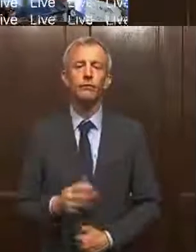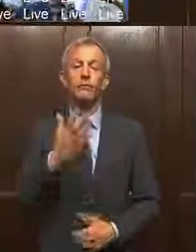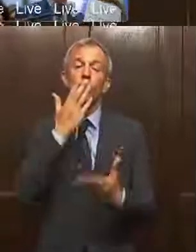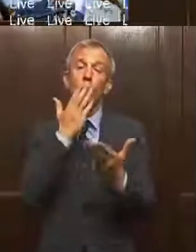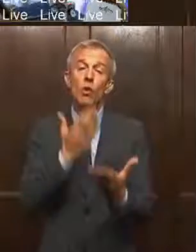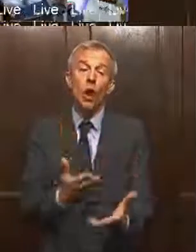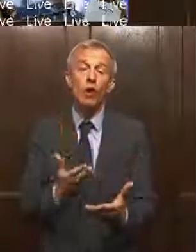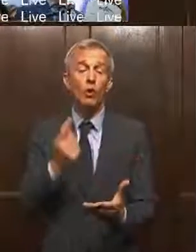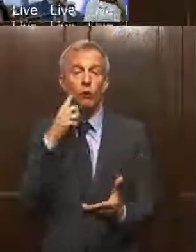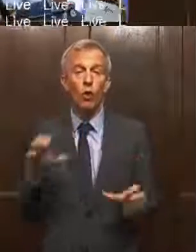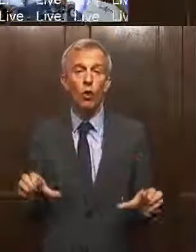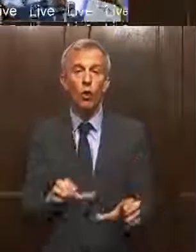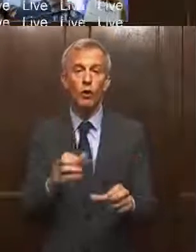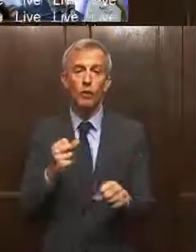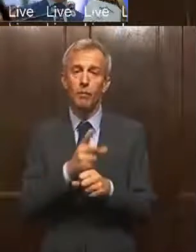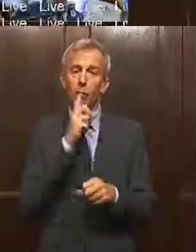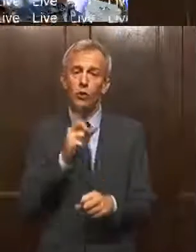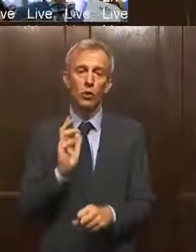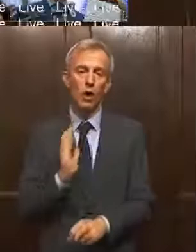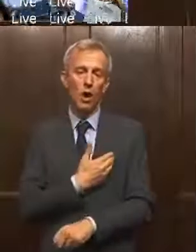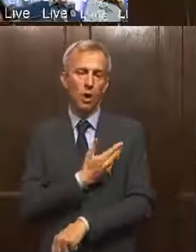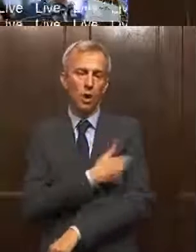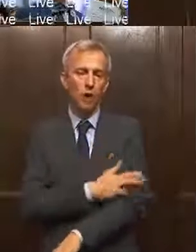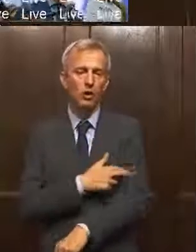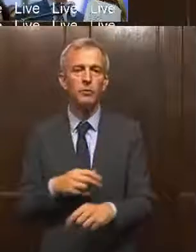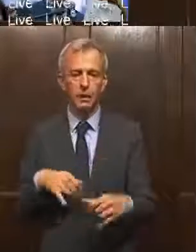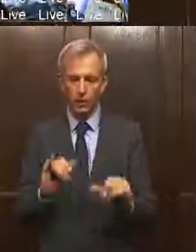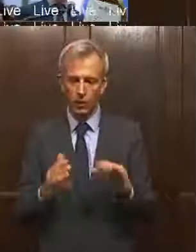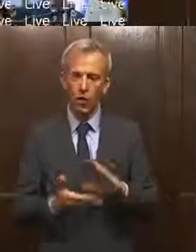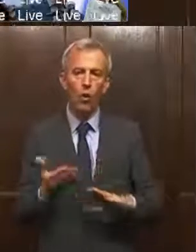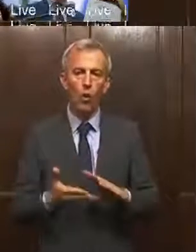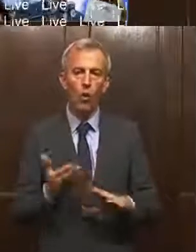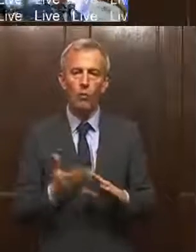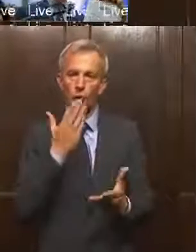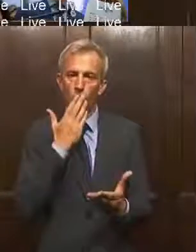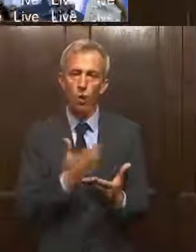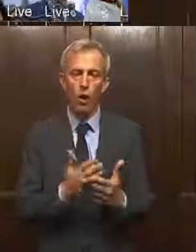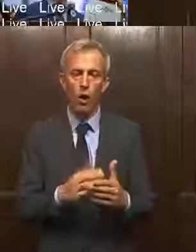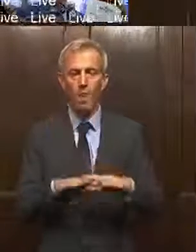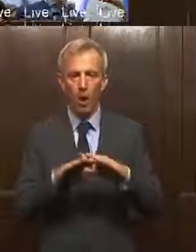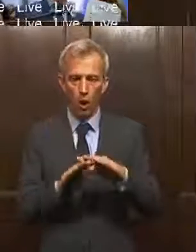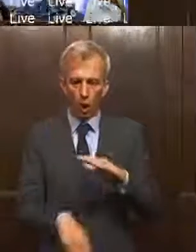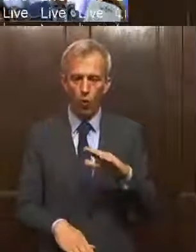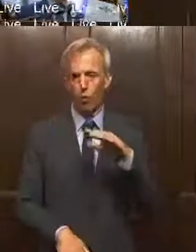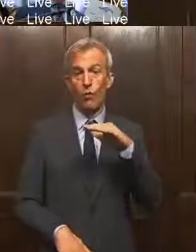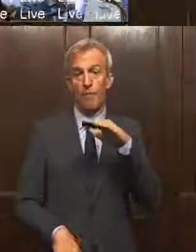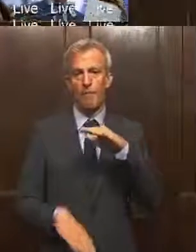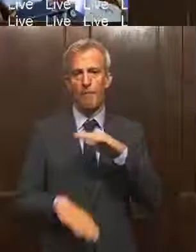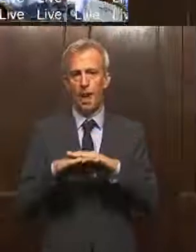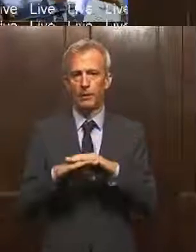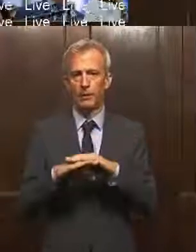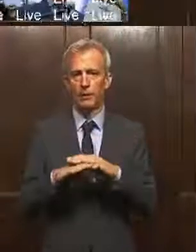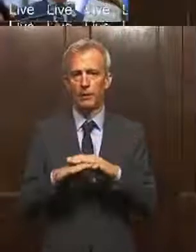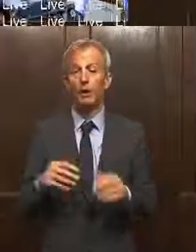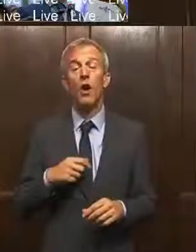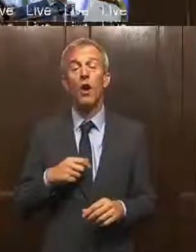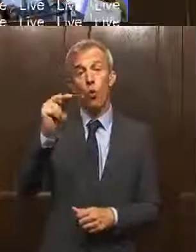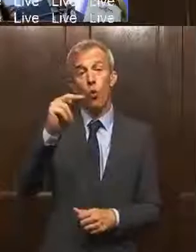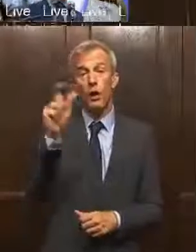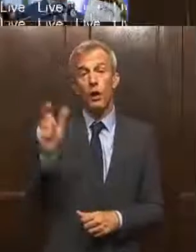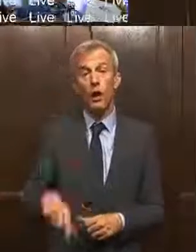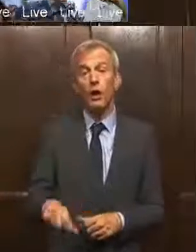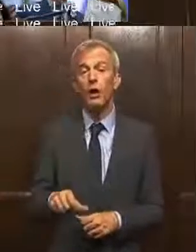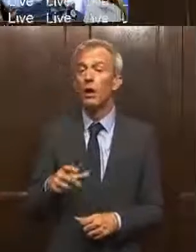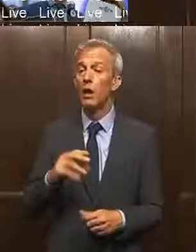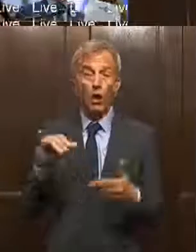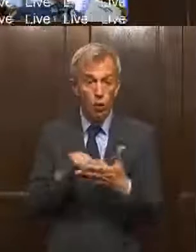us keep our hospitals still below capacity. It's the most important measure we have. We saw in Northern Italy, we've seen in New